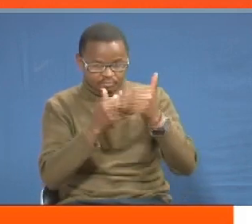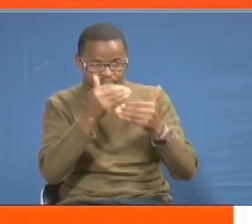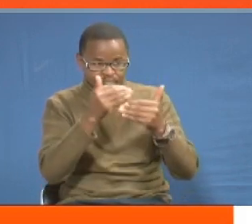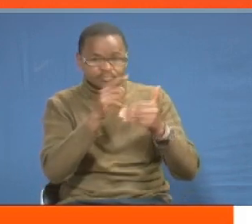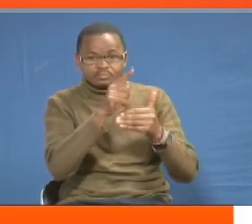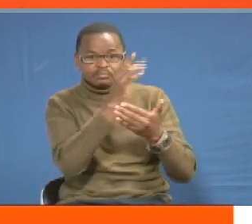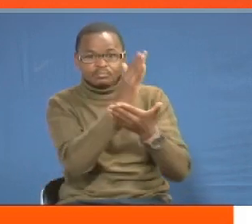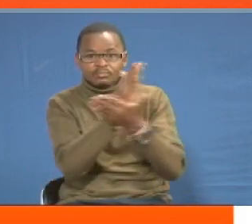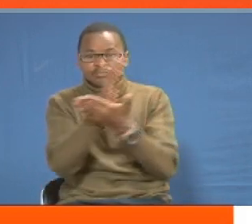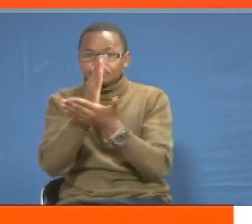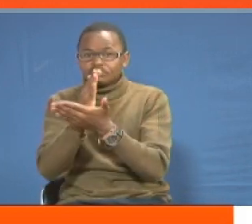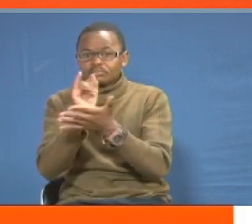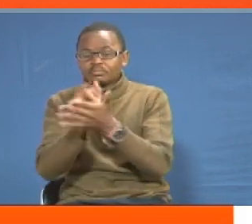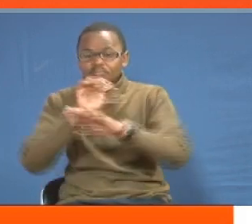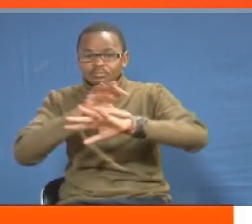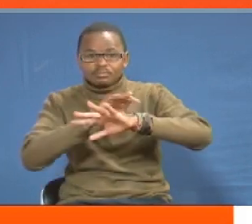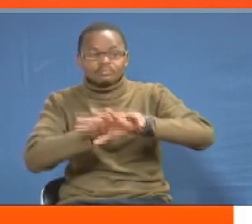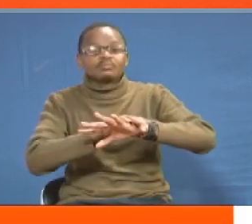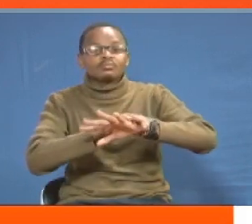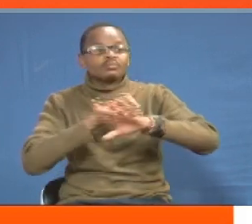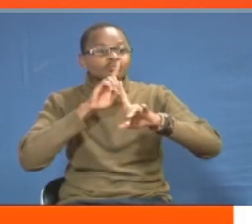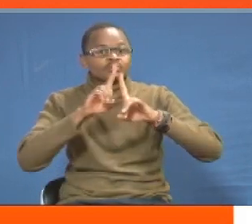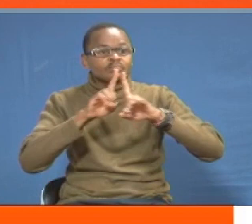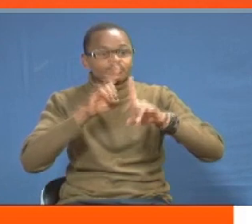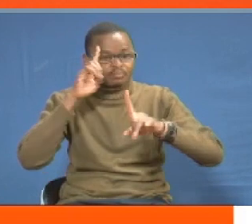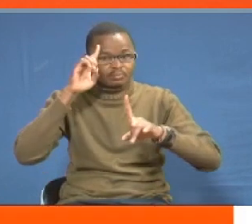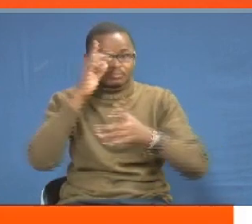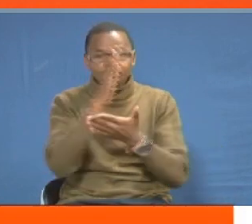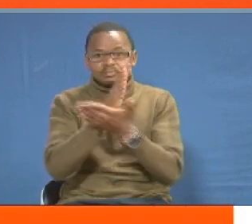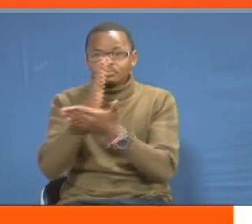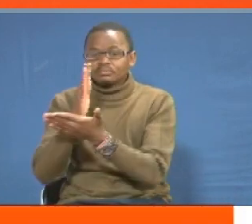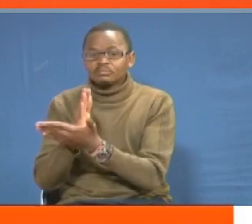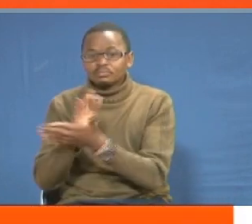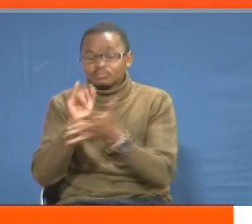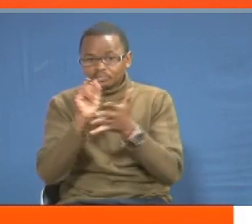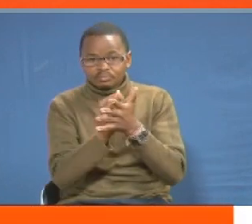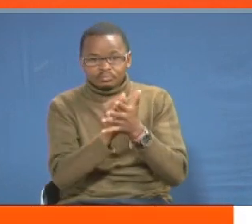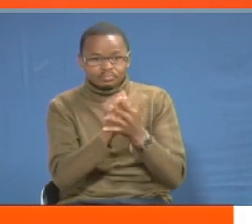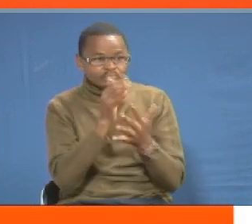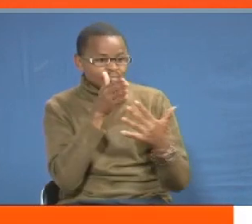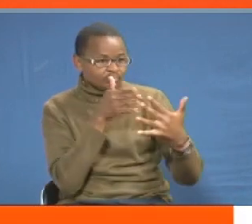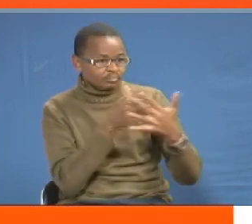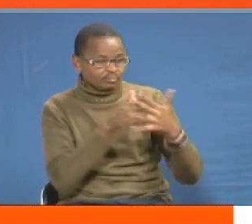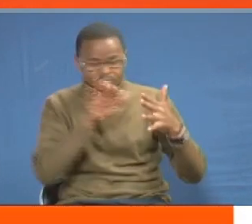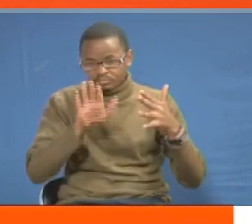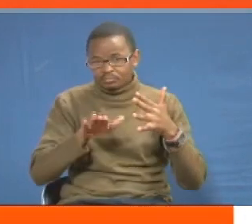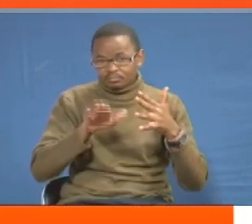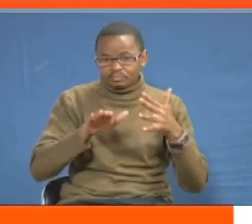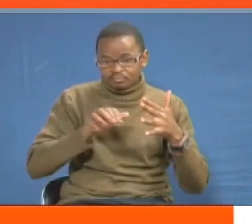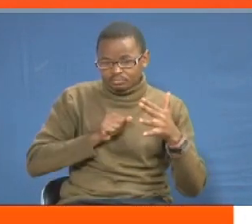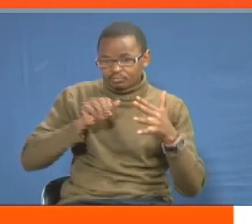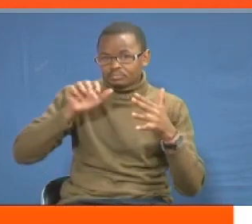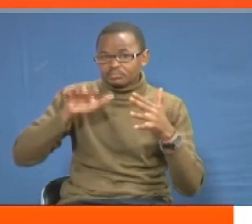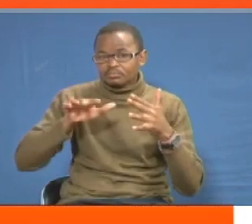process there were barriers that we found, actually I talk of multiple barriers that hinder women and